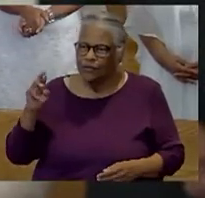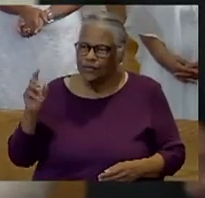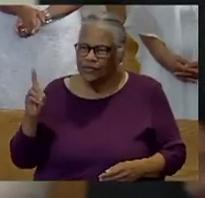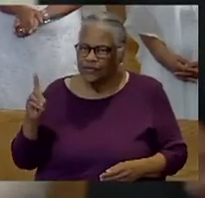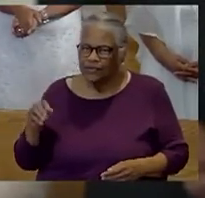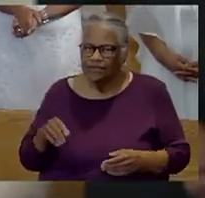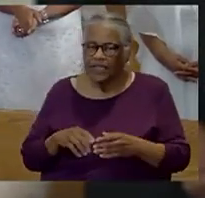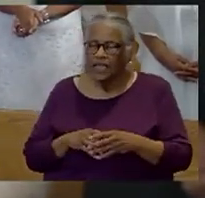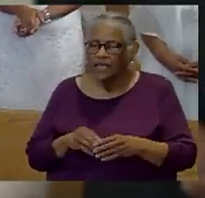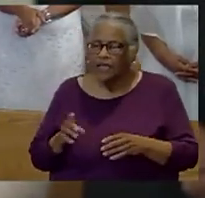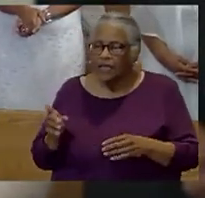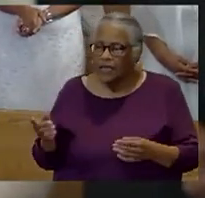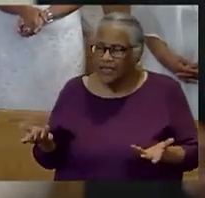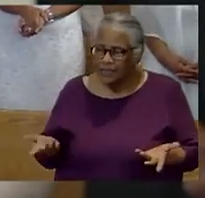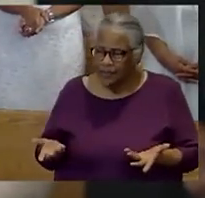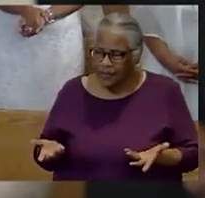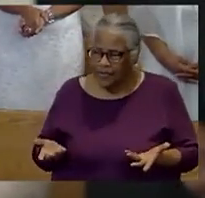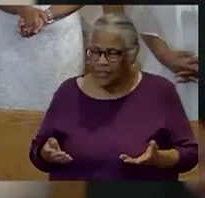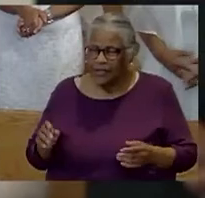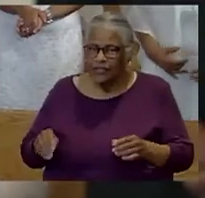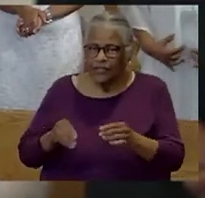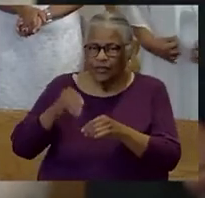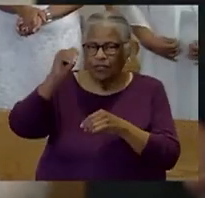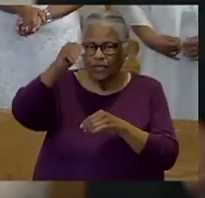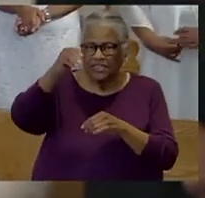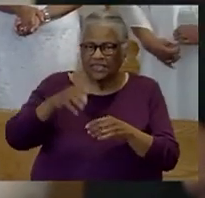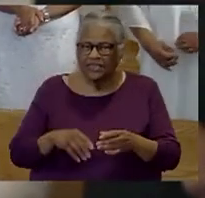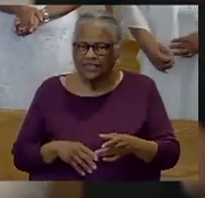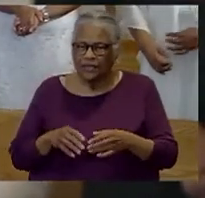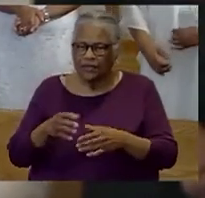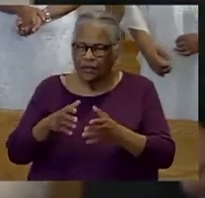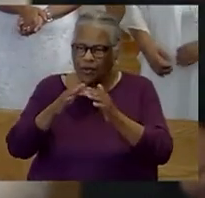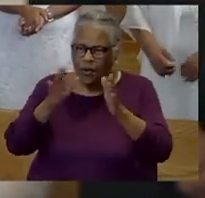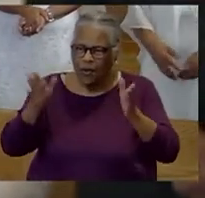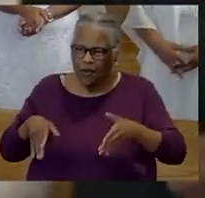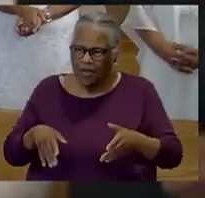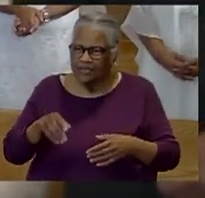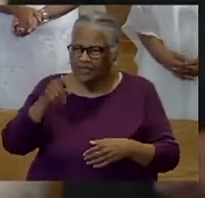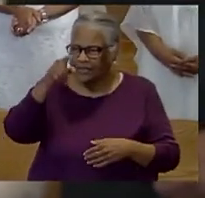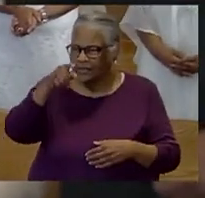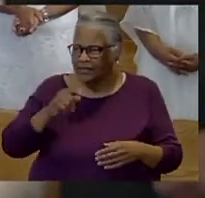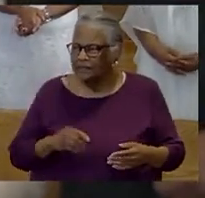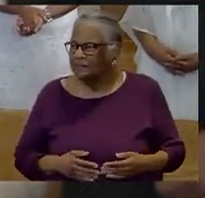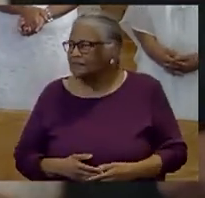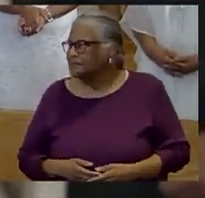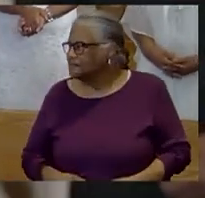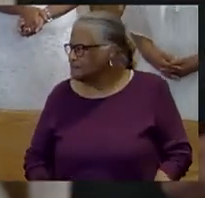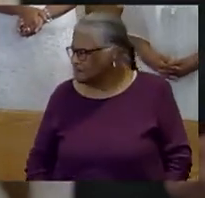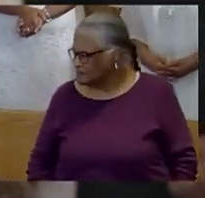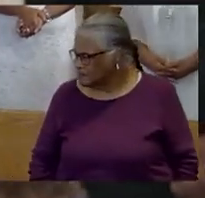in the designated boxes located in the back of the church. Choir.